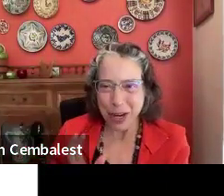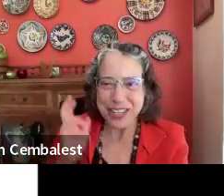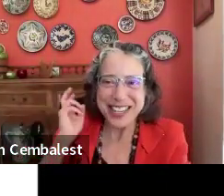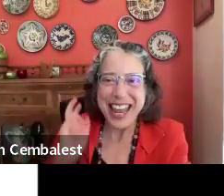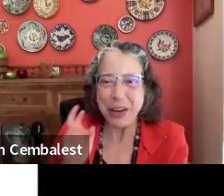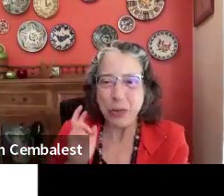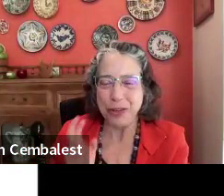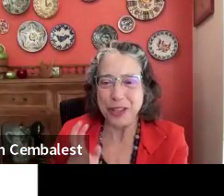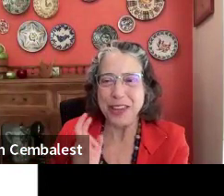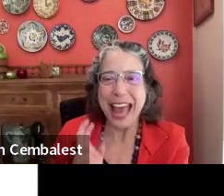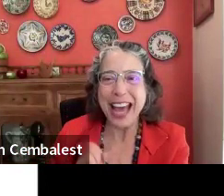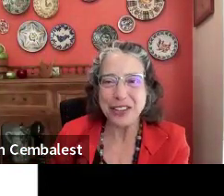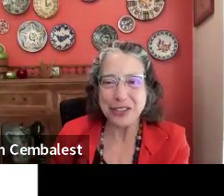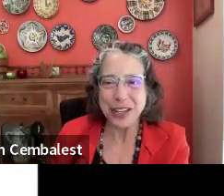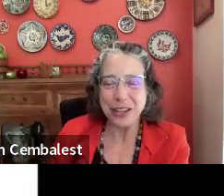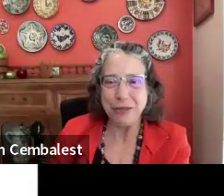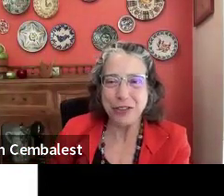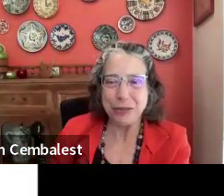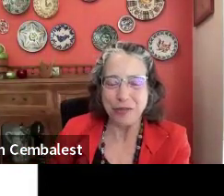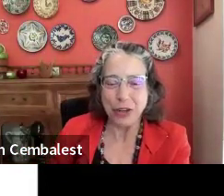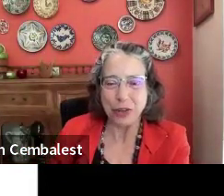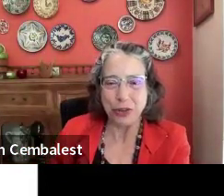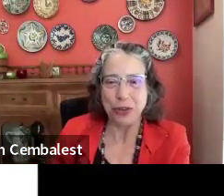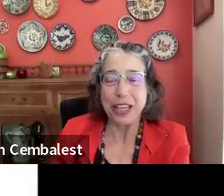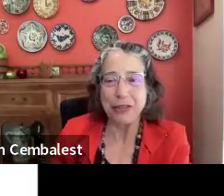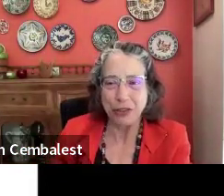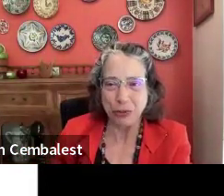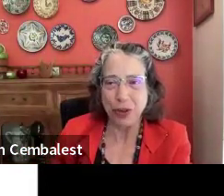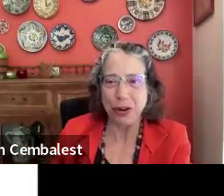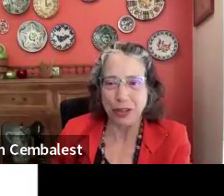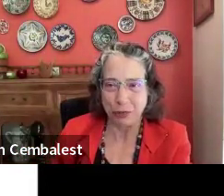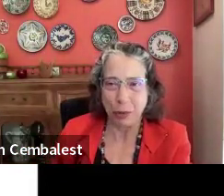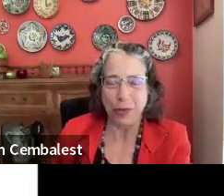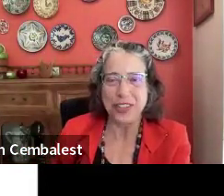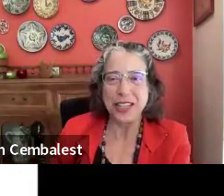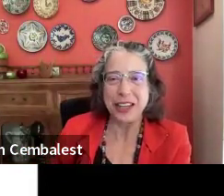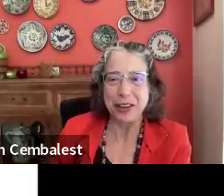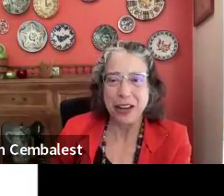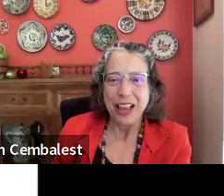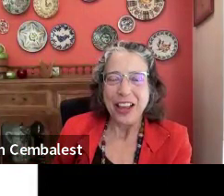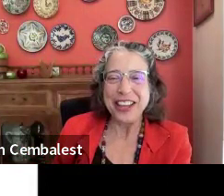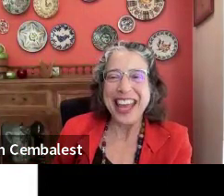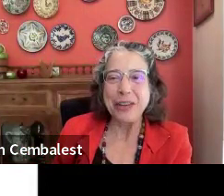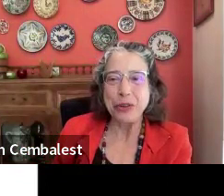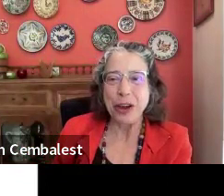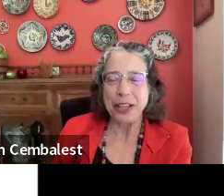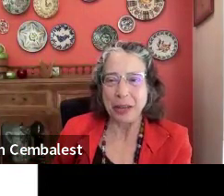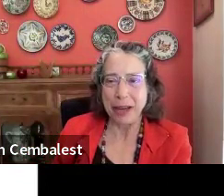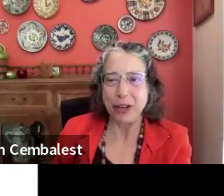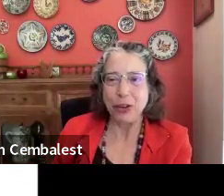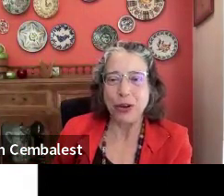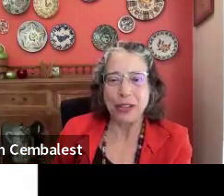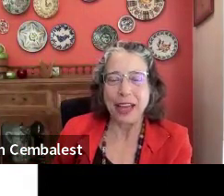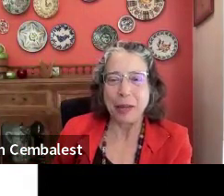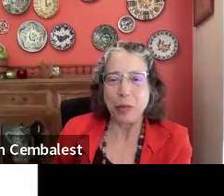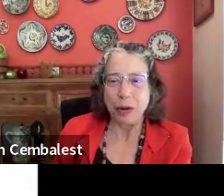them, right? To take one of these actions. And in the certainly in visual art, and from what we've seen here, again, we're talking